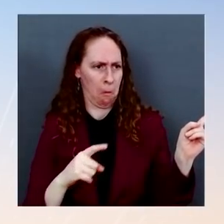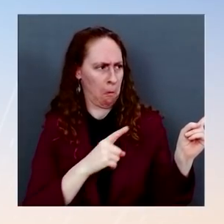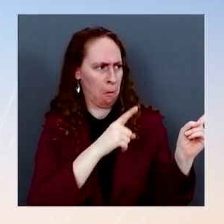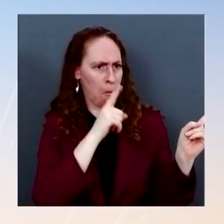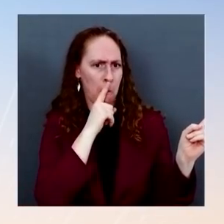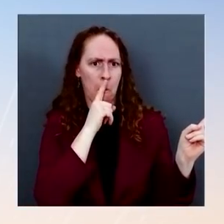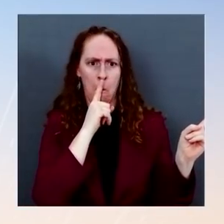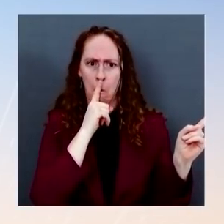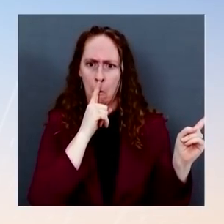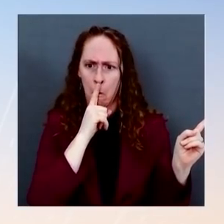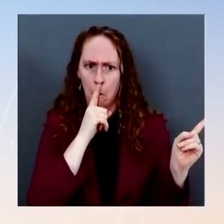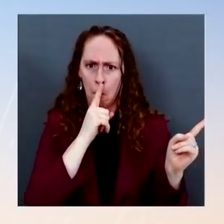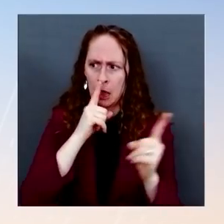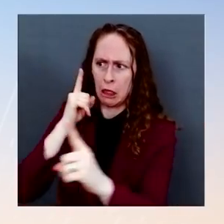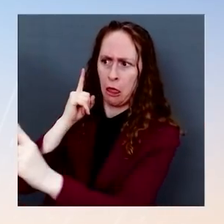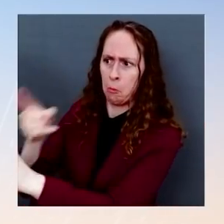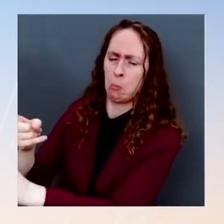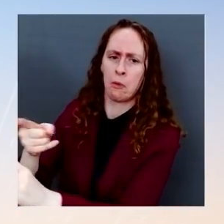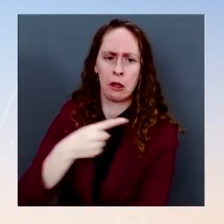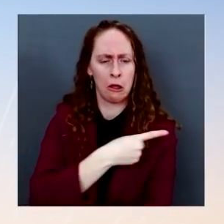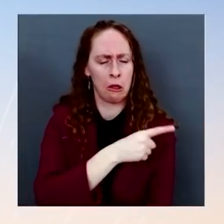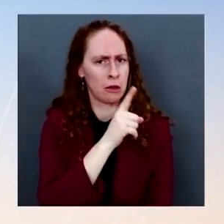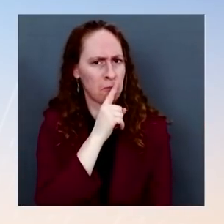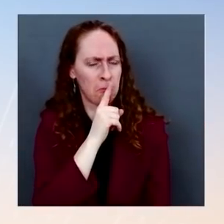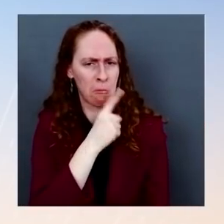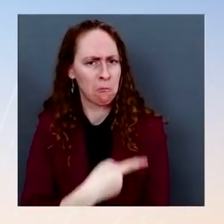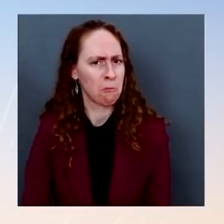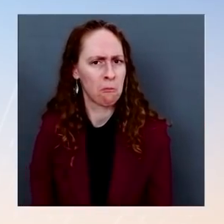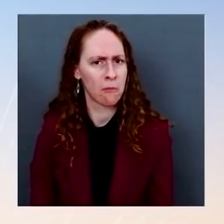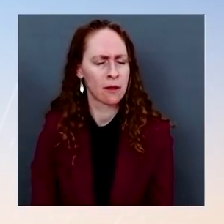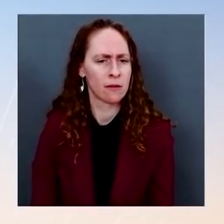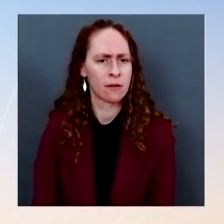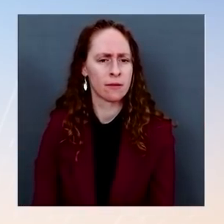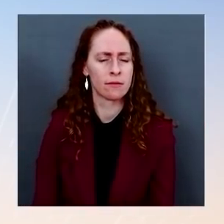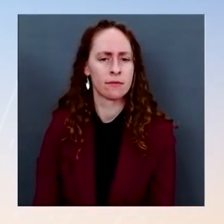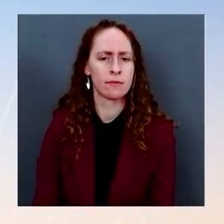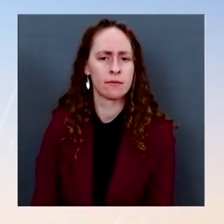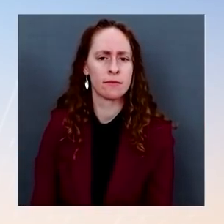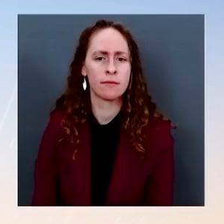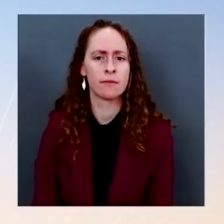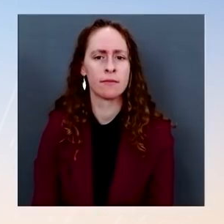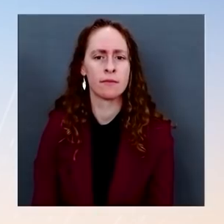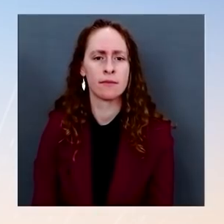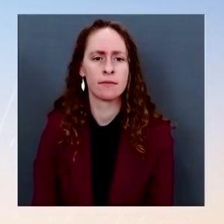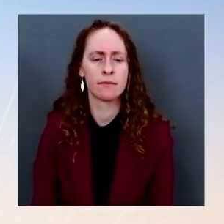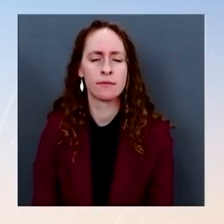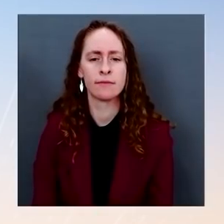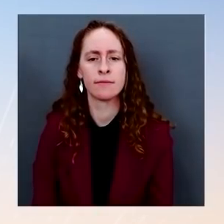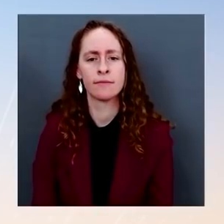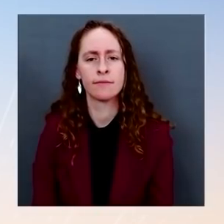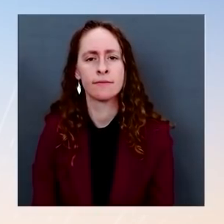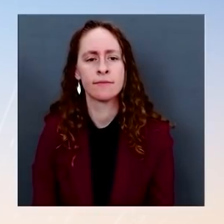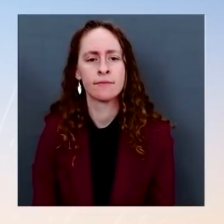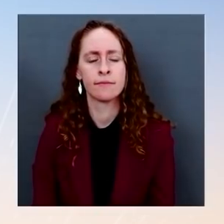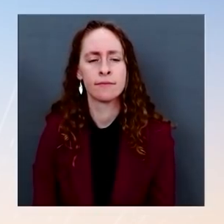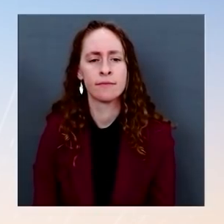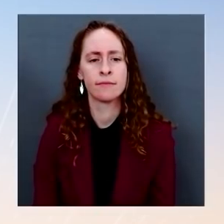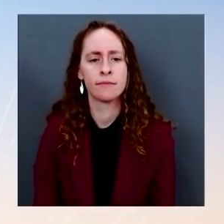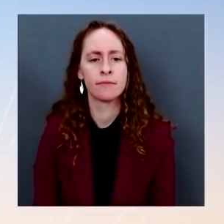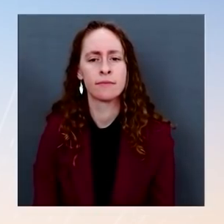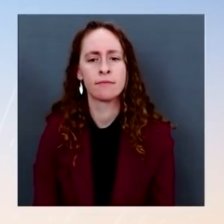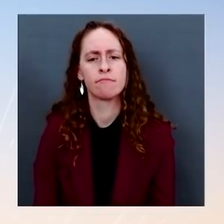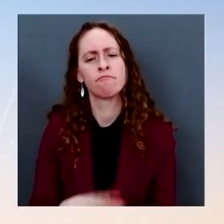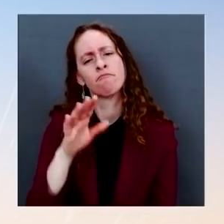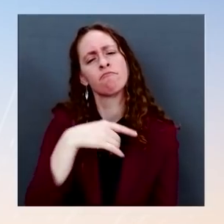to be transparent on the origins of the pandemic, he smiled and walked away without giving a verbal answer. I'm wondering, why was that his